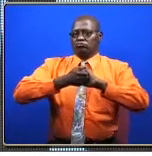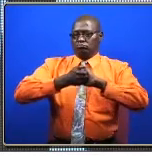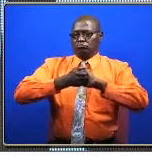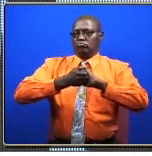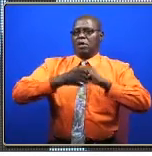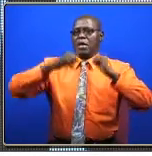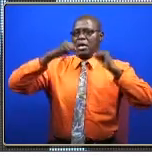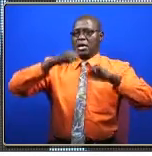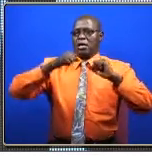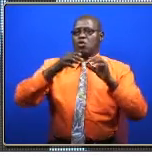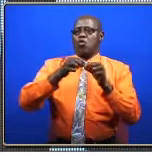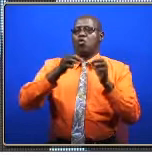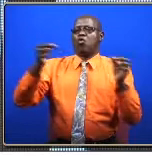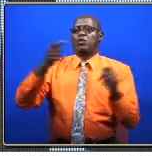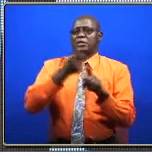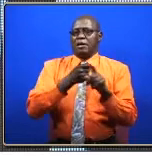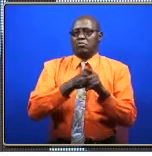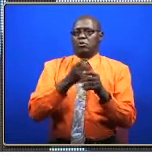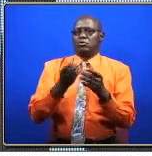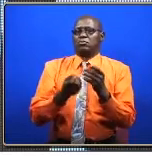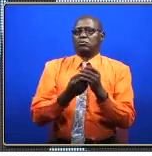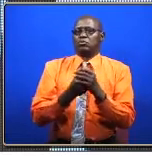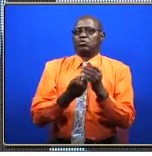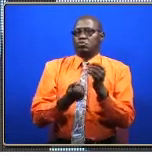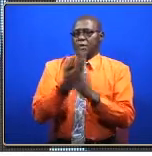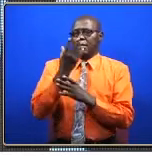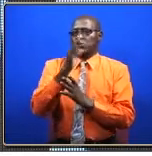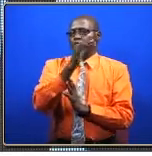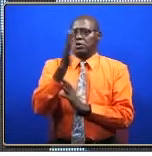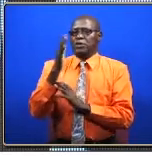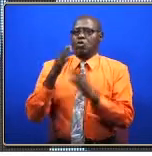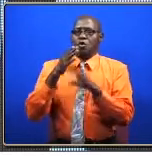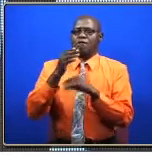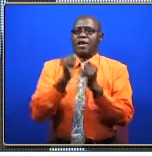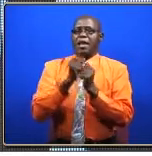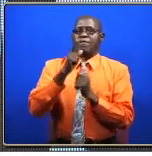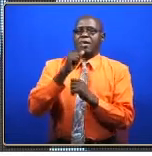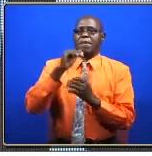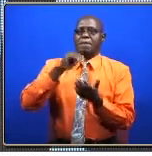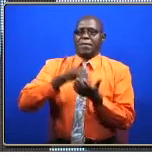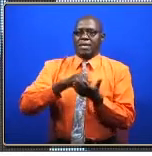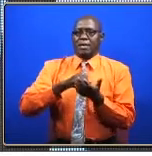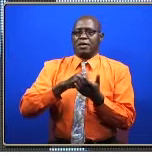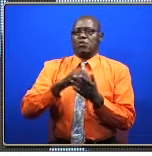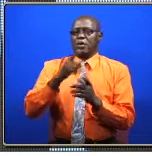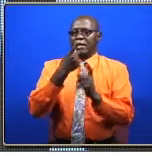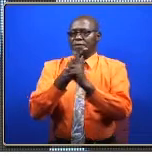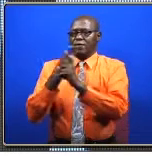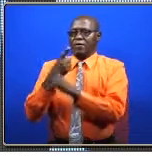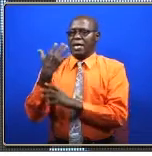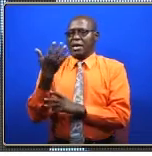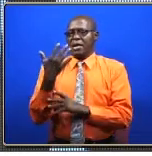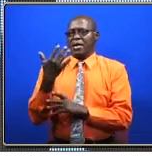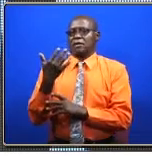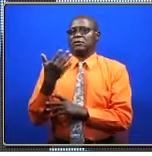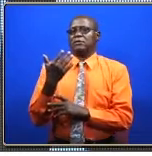Kenya to plant over 11 million indigenous trees and unique grass species in degraded areas